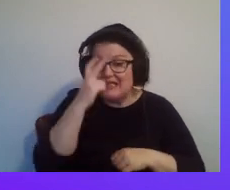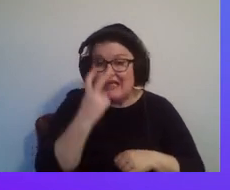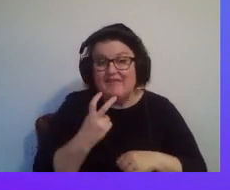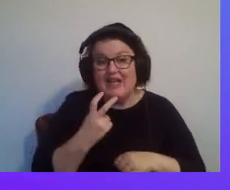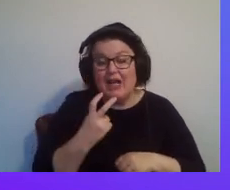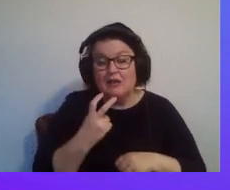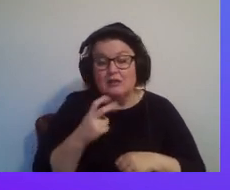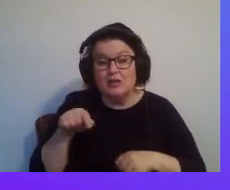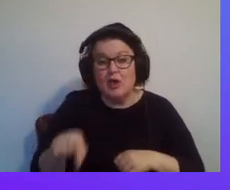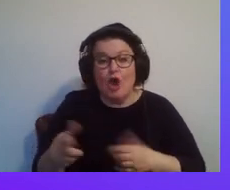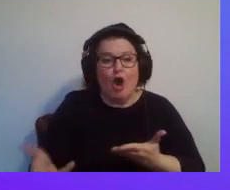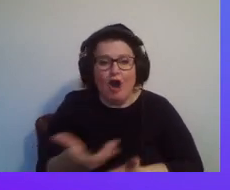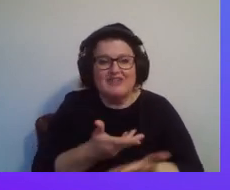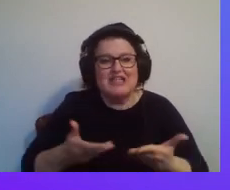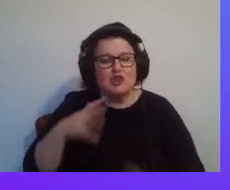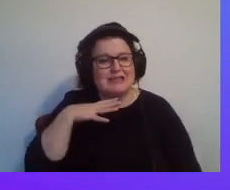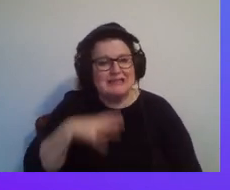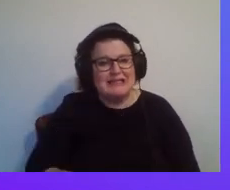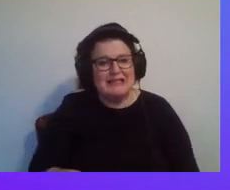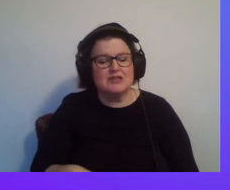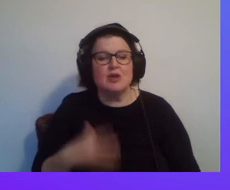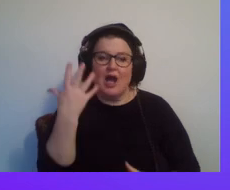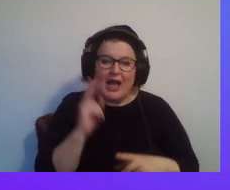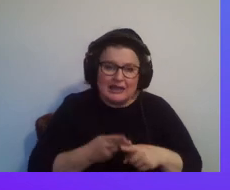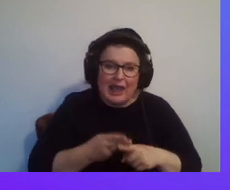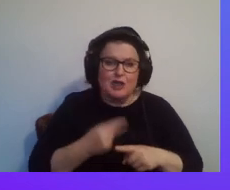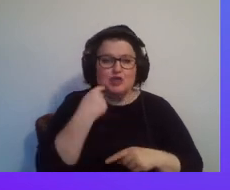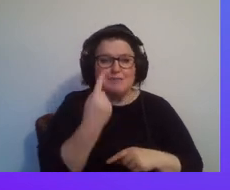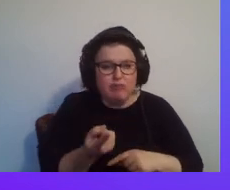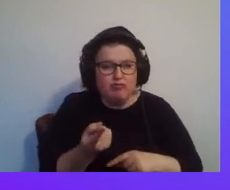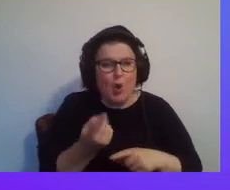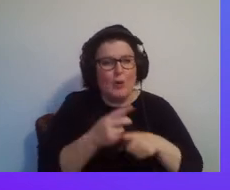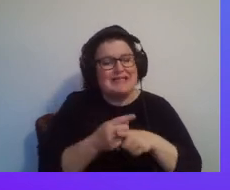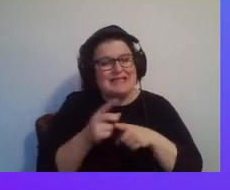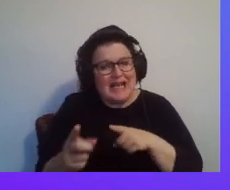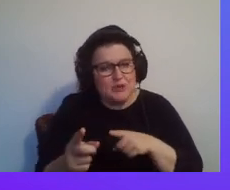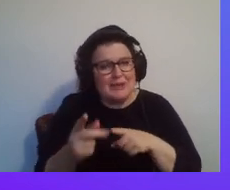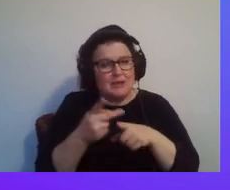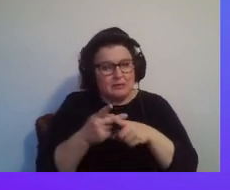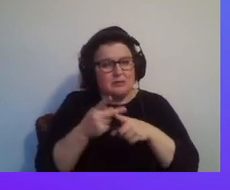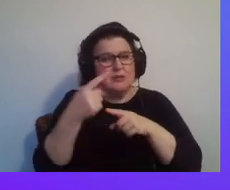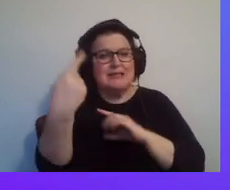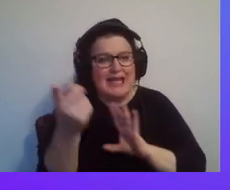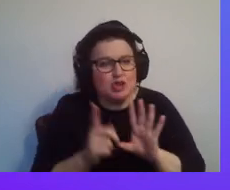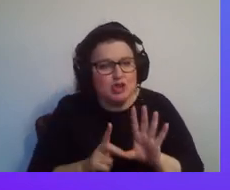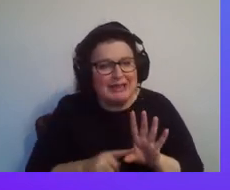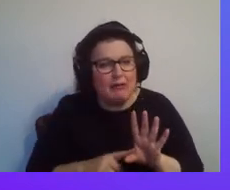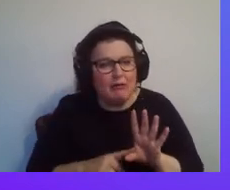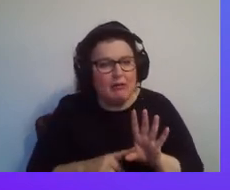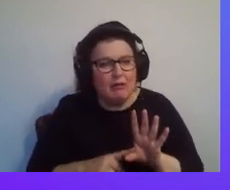one that we must have tomorrow, the next day, the next week, mm-hmm. and the next year,